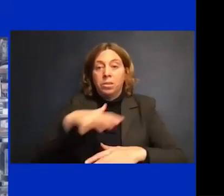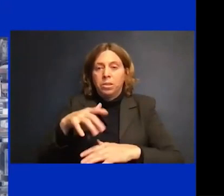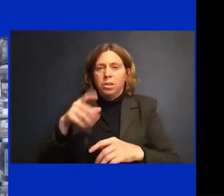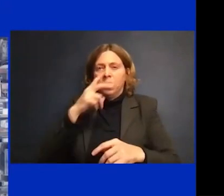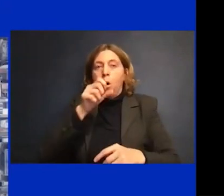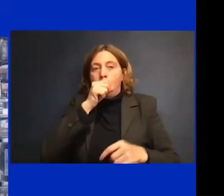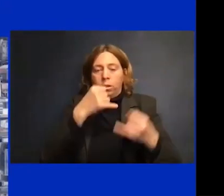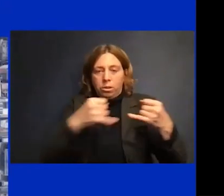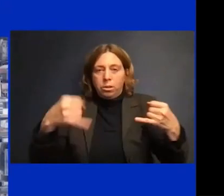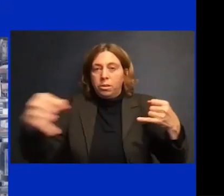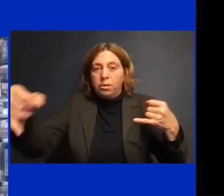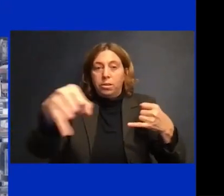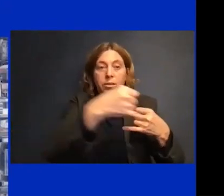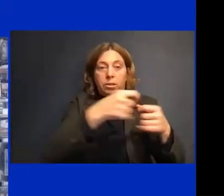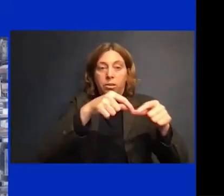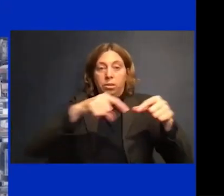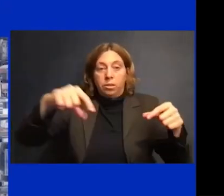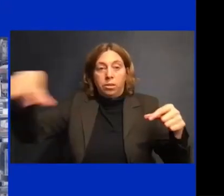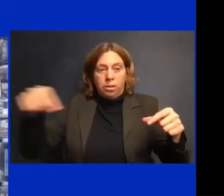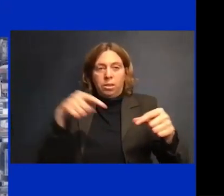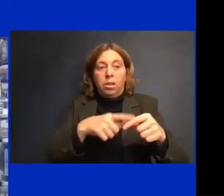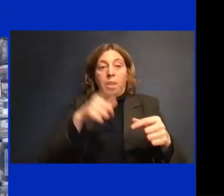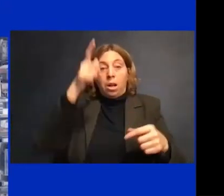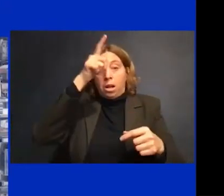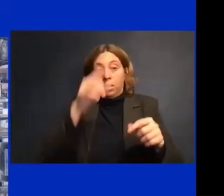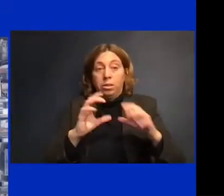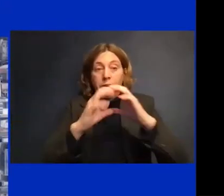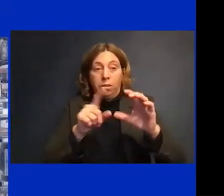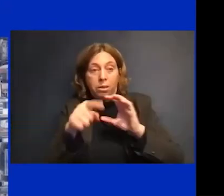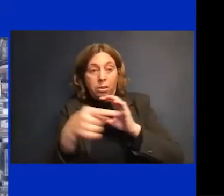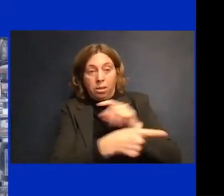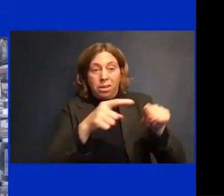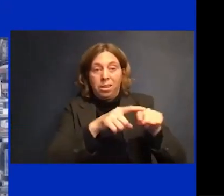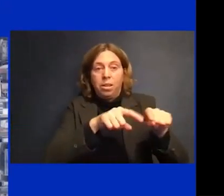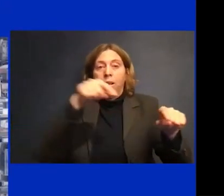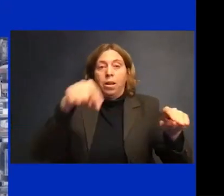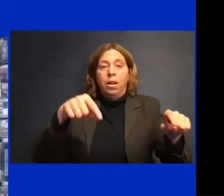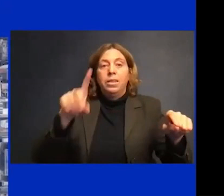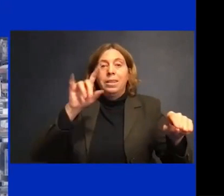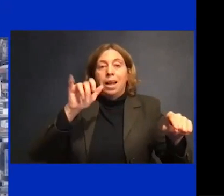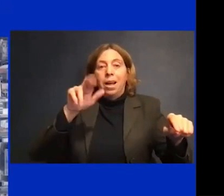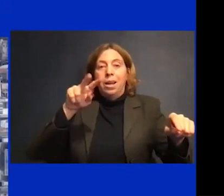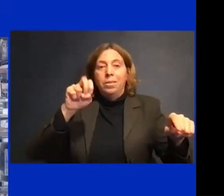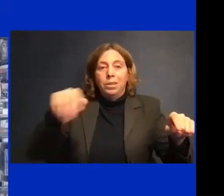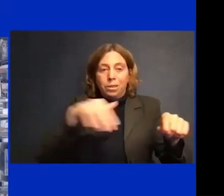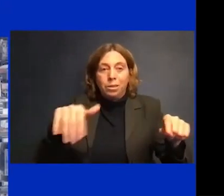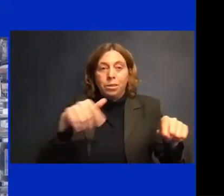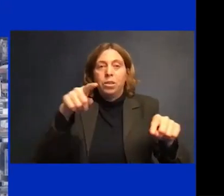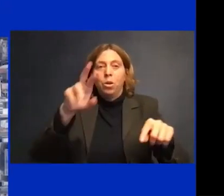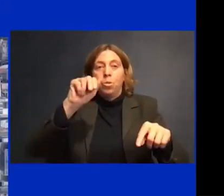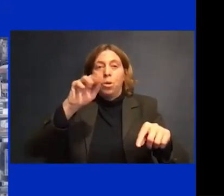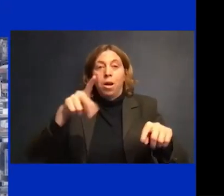orange. The facilities extend from 8th Avenue to 11th Avenue between 39th Street and 42nd